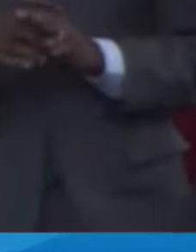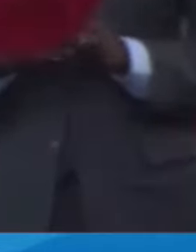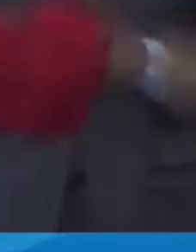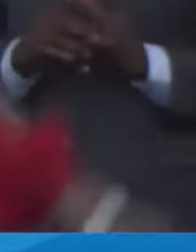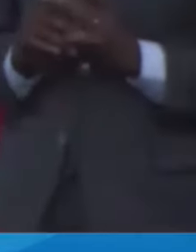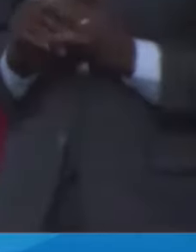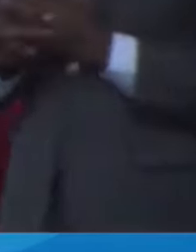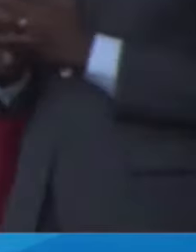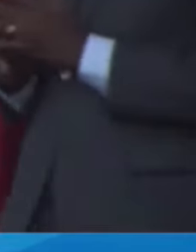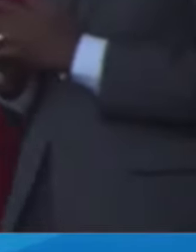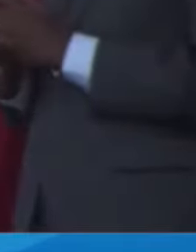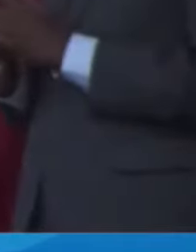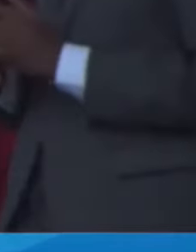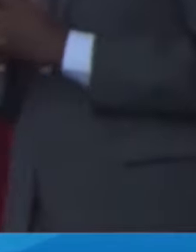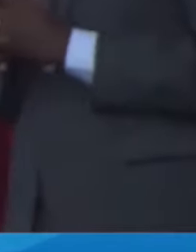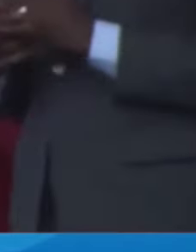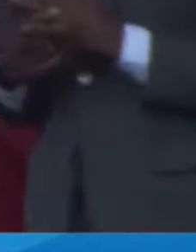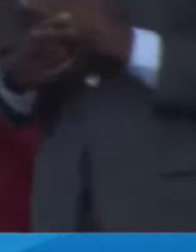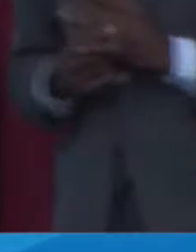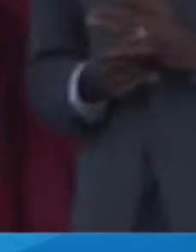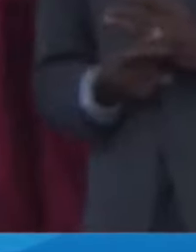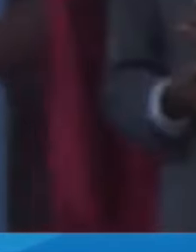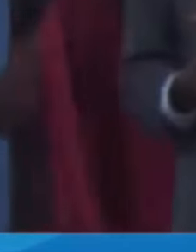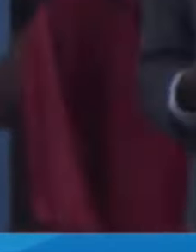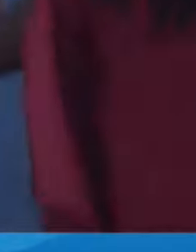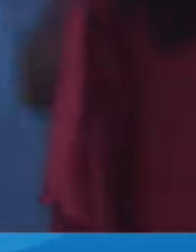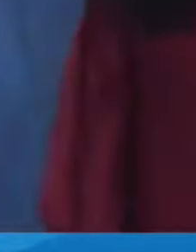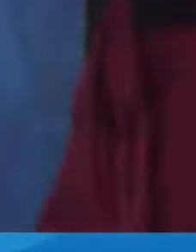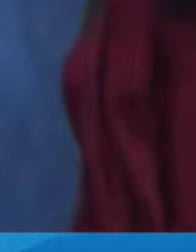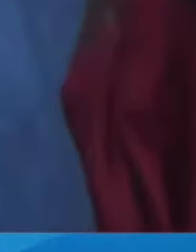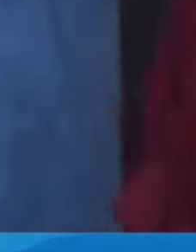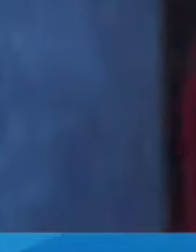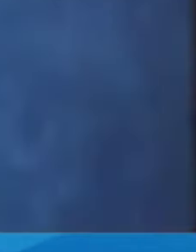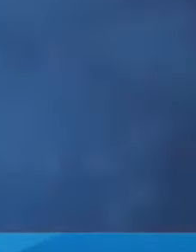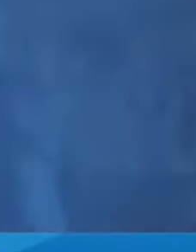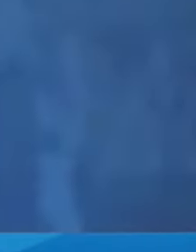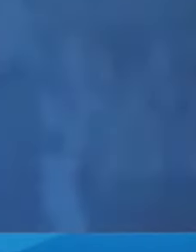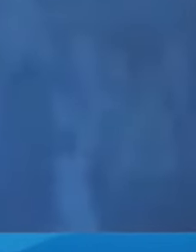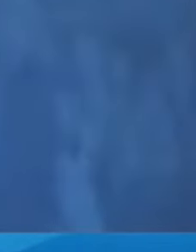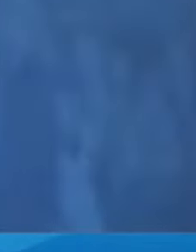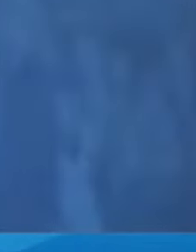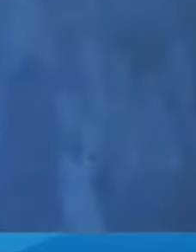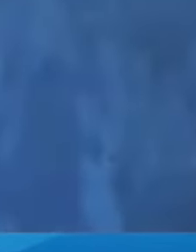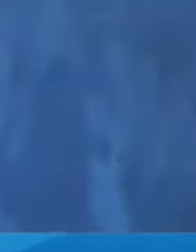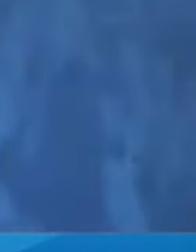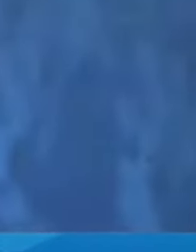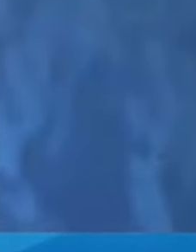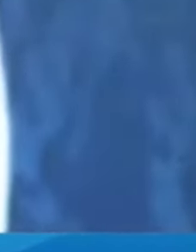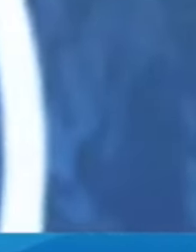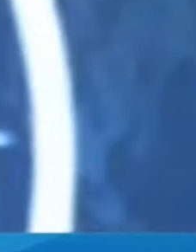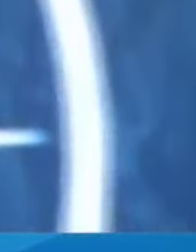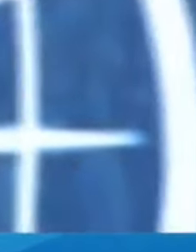Revival is your name I my is